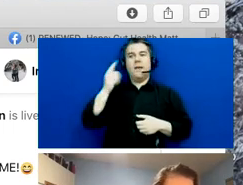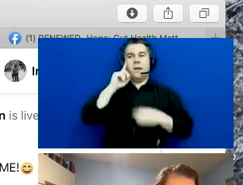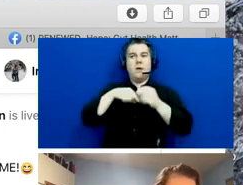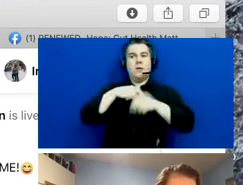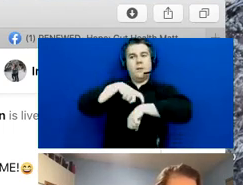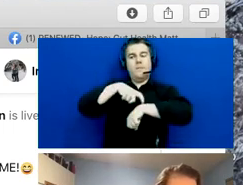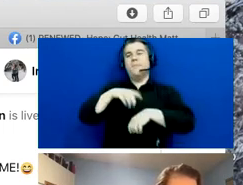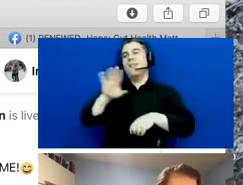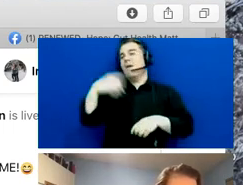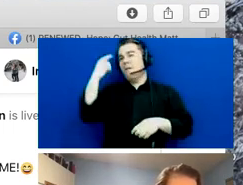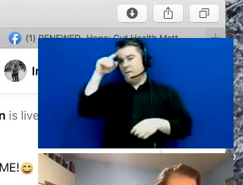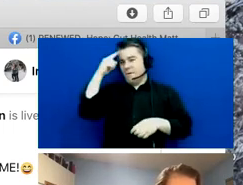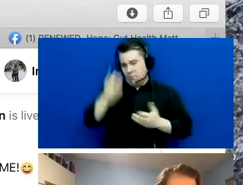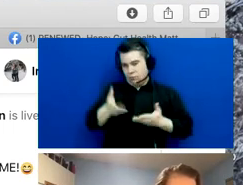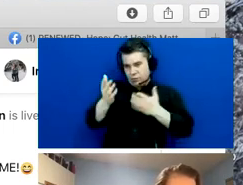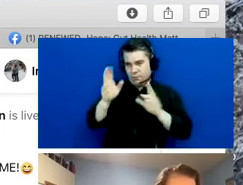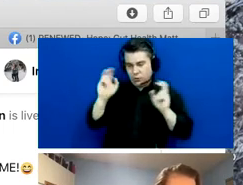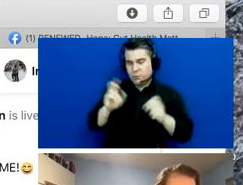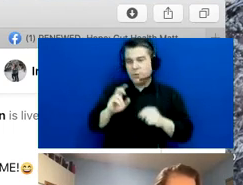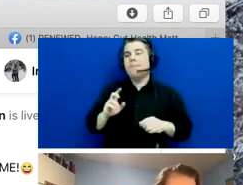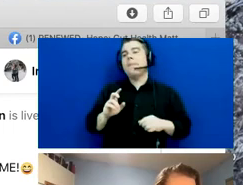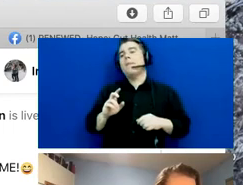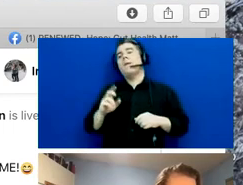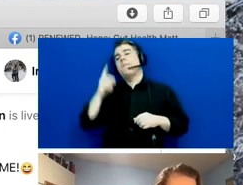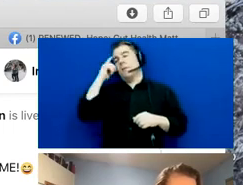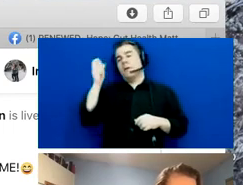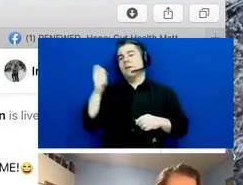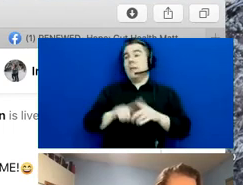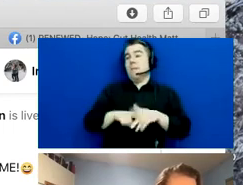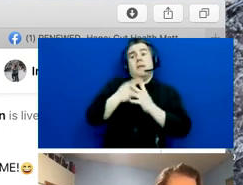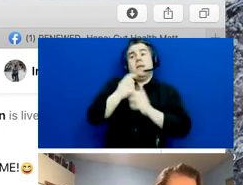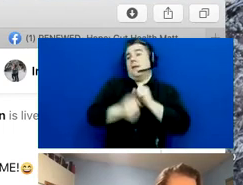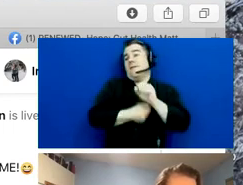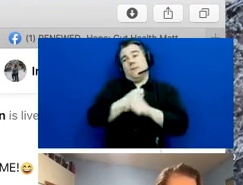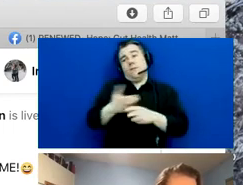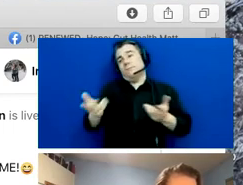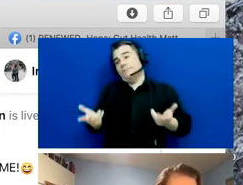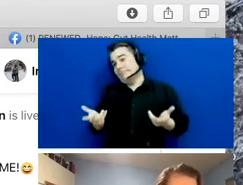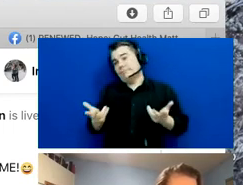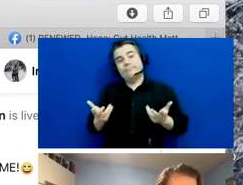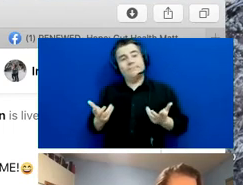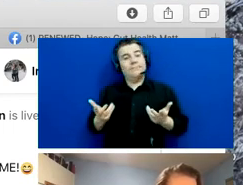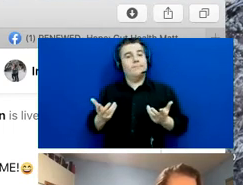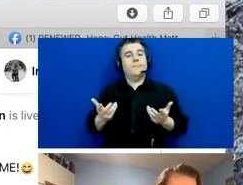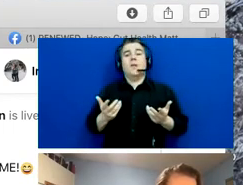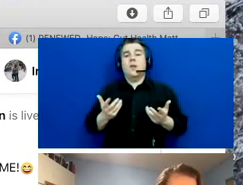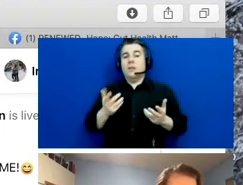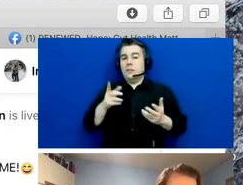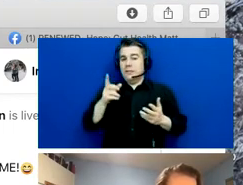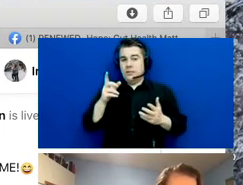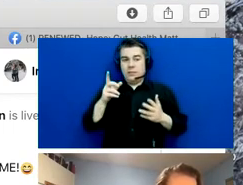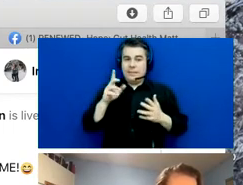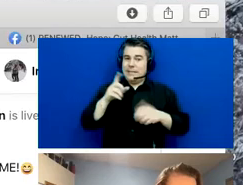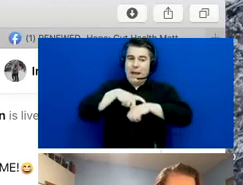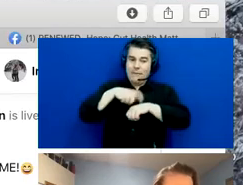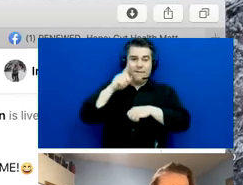reason I brought up this subject is because of beginning of a year, redeeming the time because of the